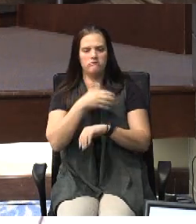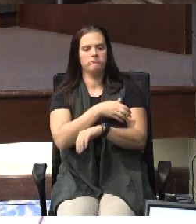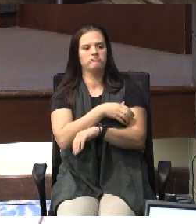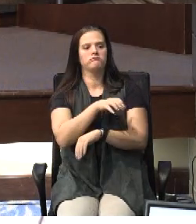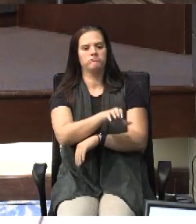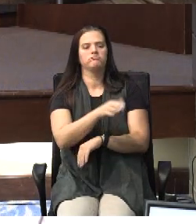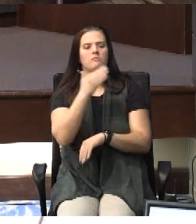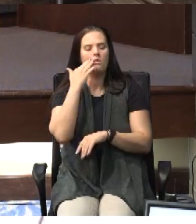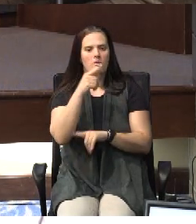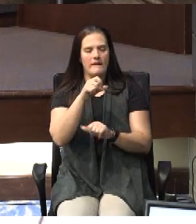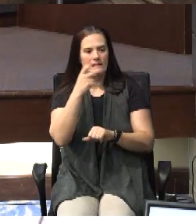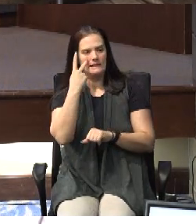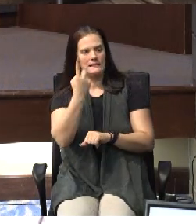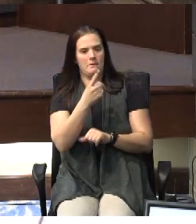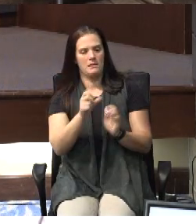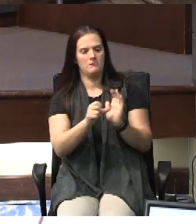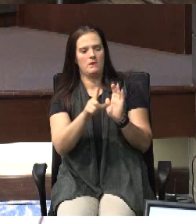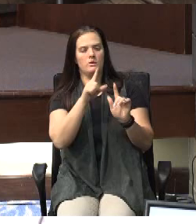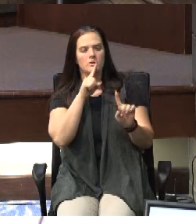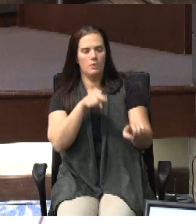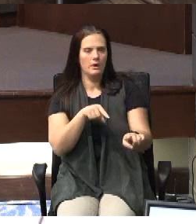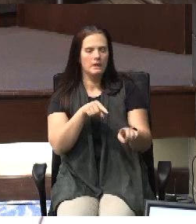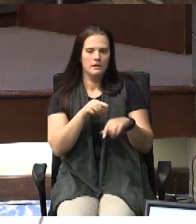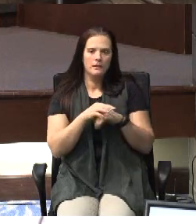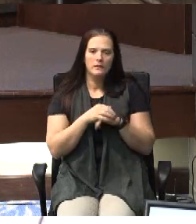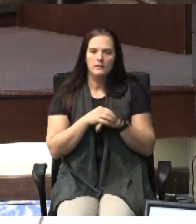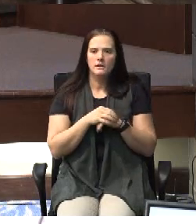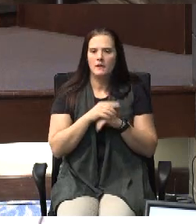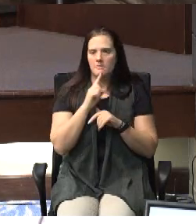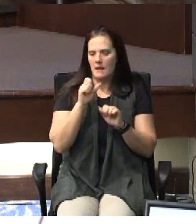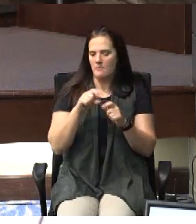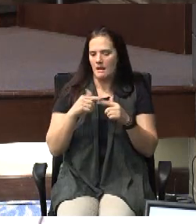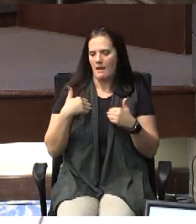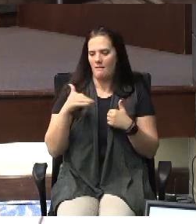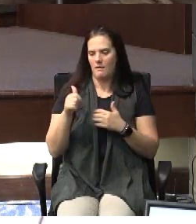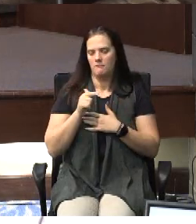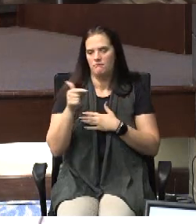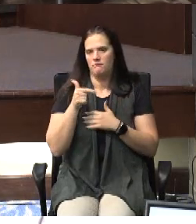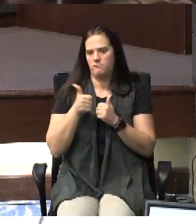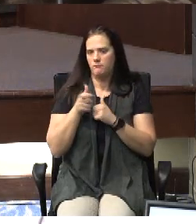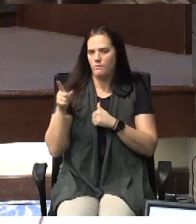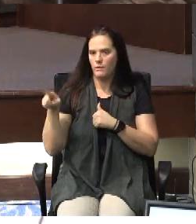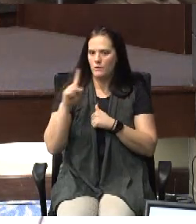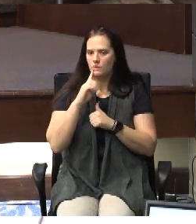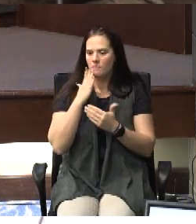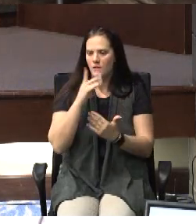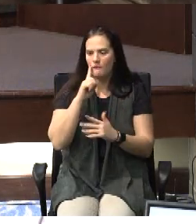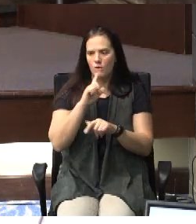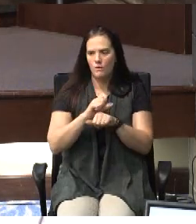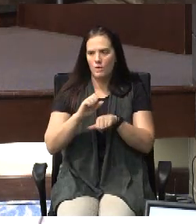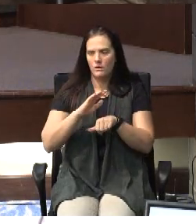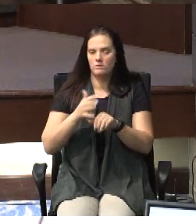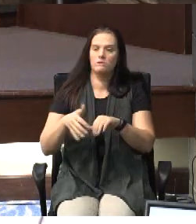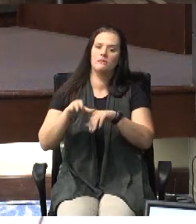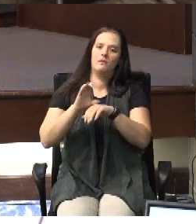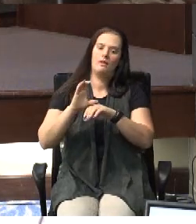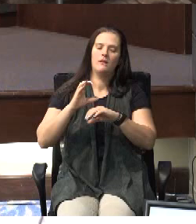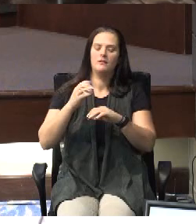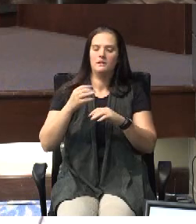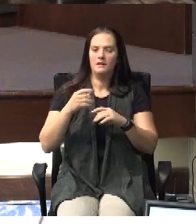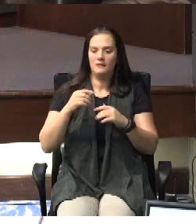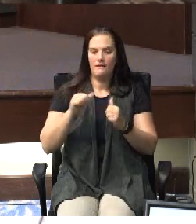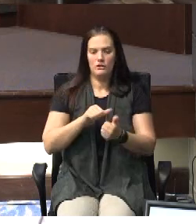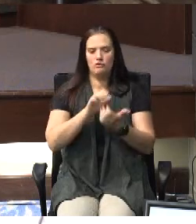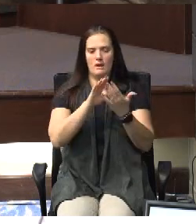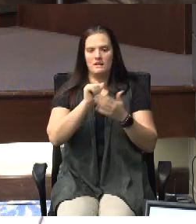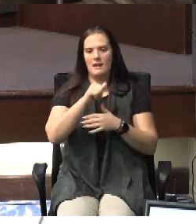knowing that they can see something immediately and report it, and be able to have that back and forth with y'all. So thank you for the work on top of